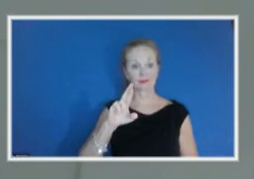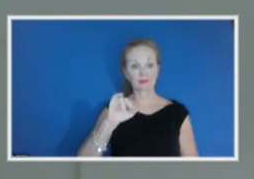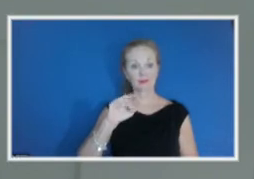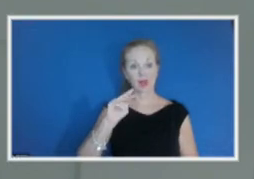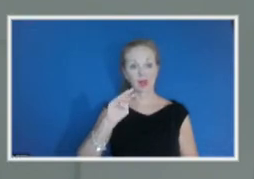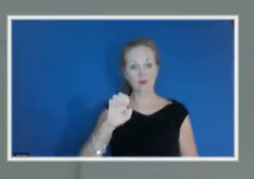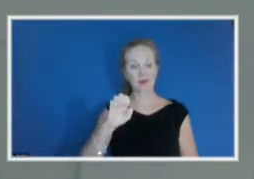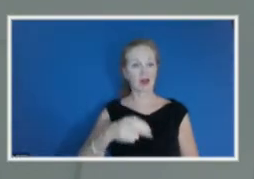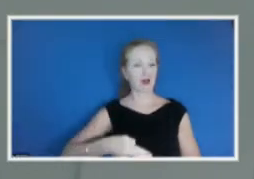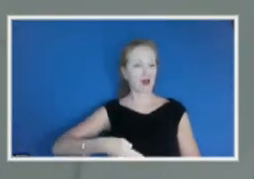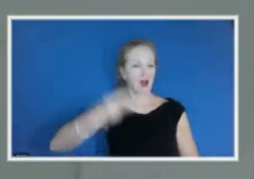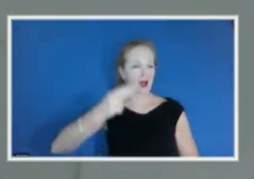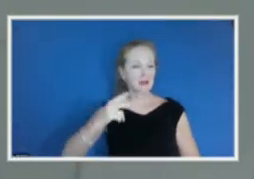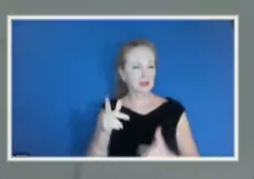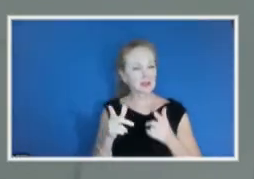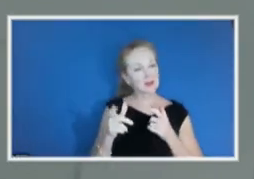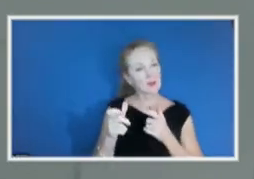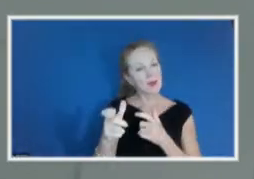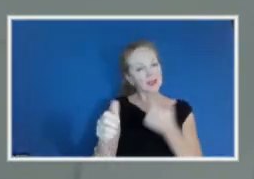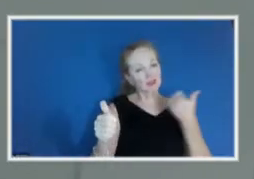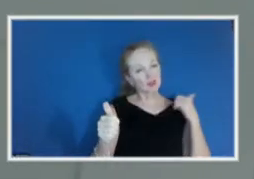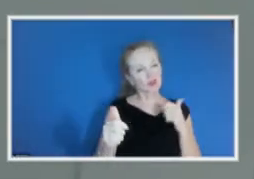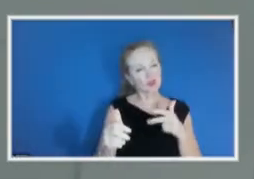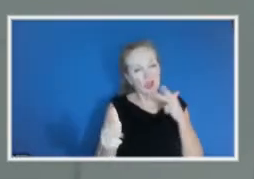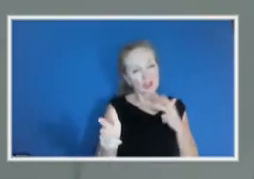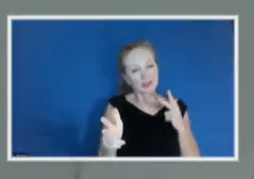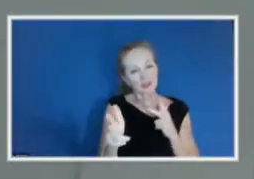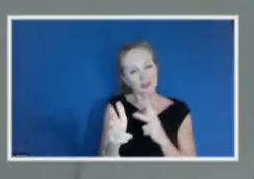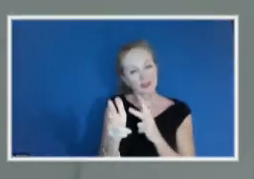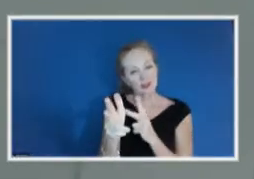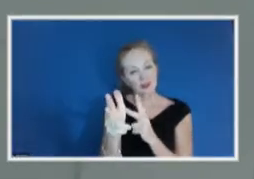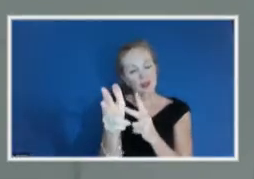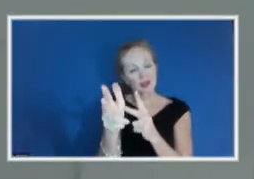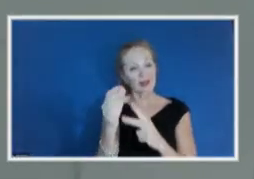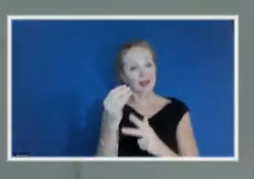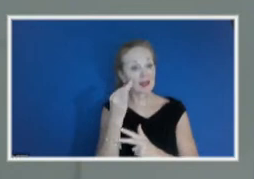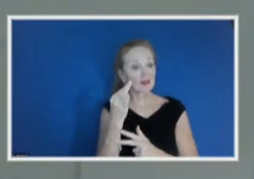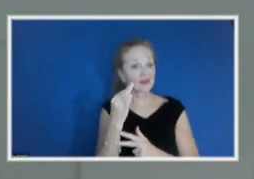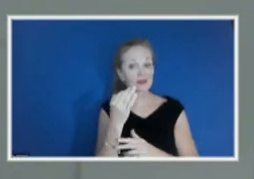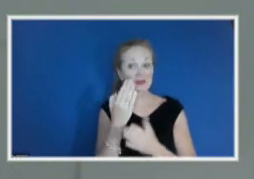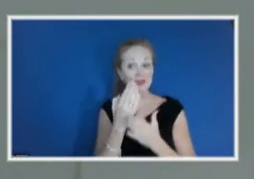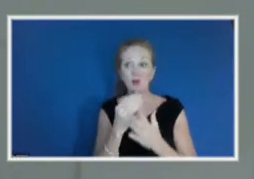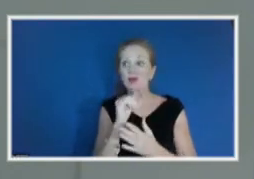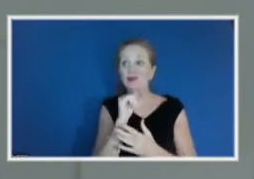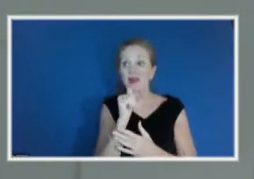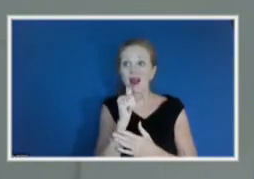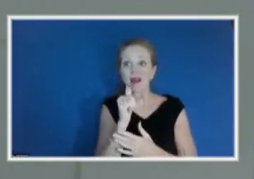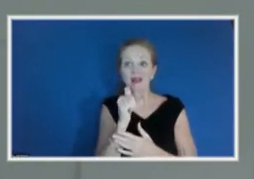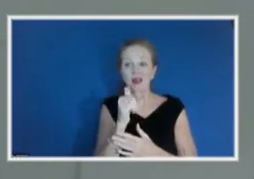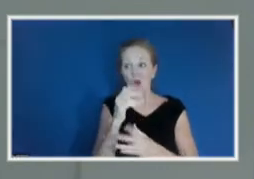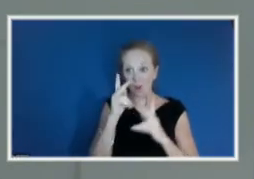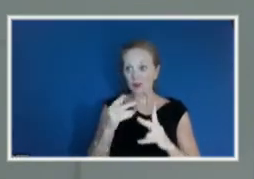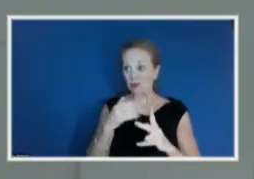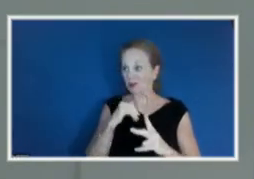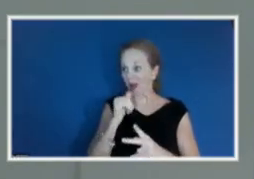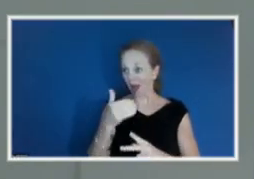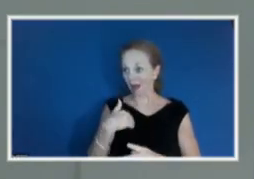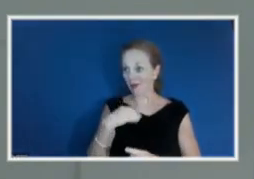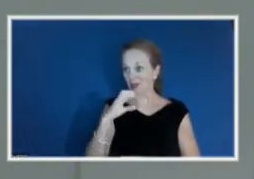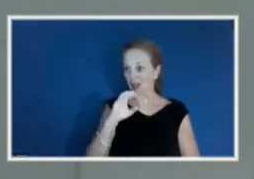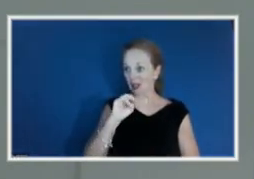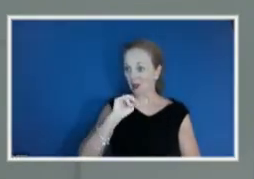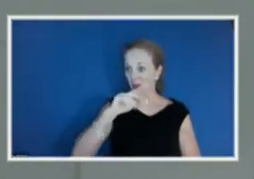chases. If someone doesn't have the CMPD app, how do our